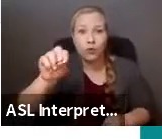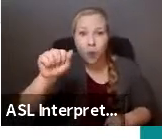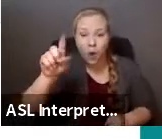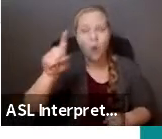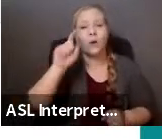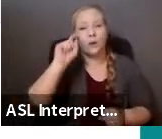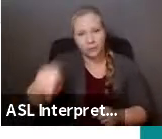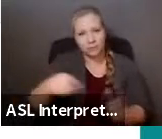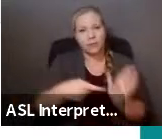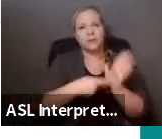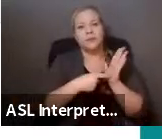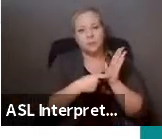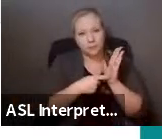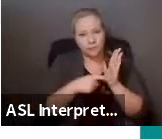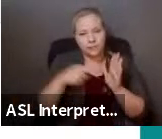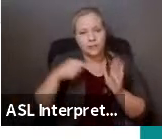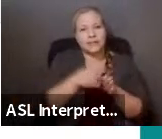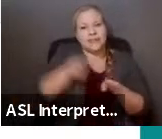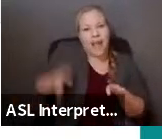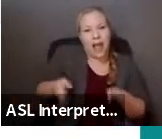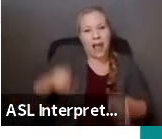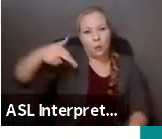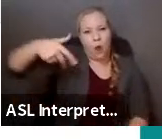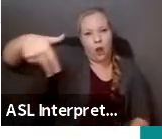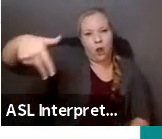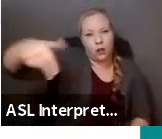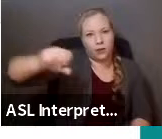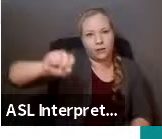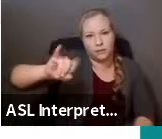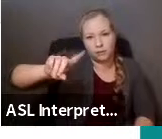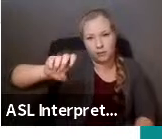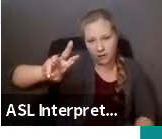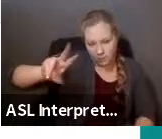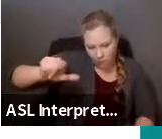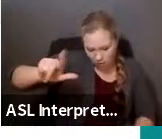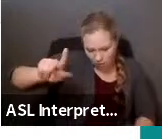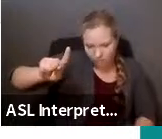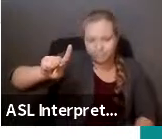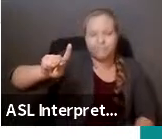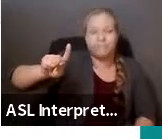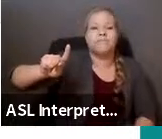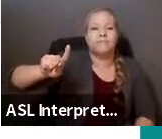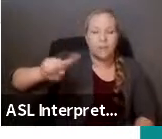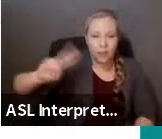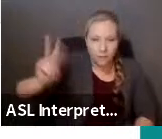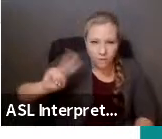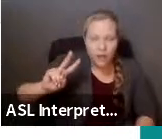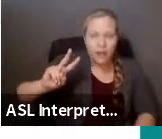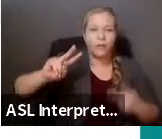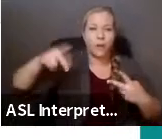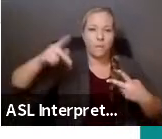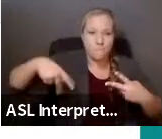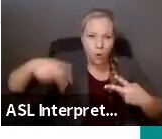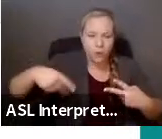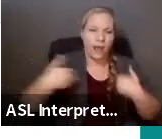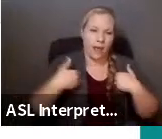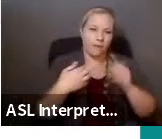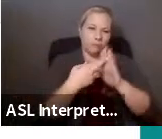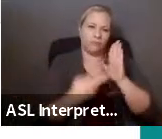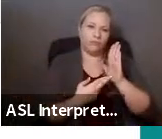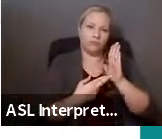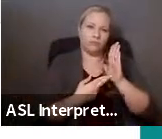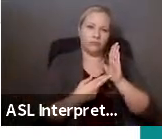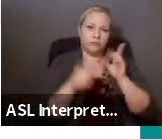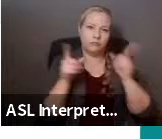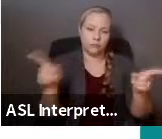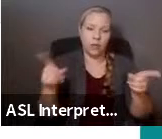so those sidewalks will meet local standards in City of Portland, City of Vancouver. And City of Portland already has